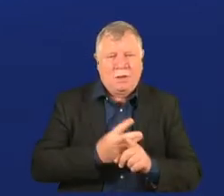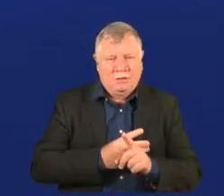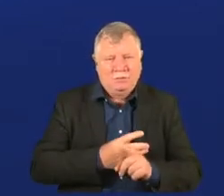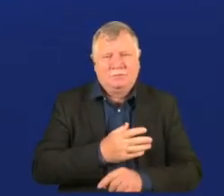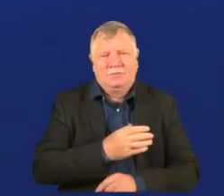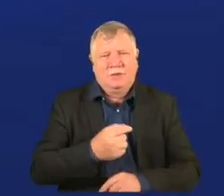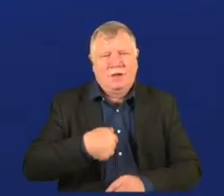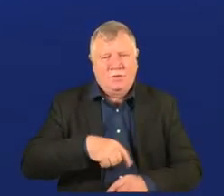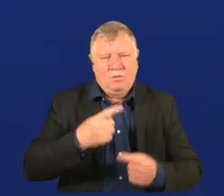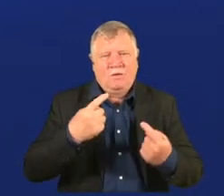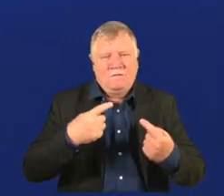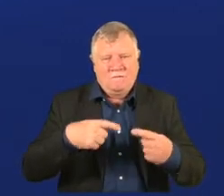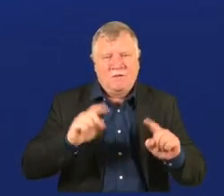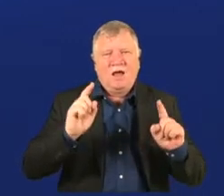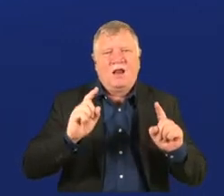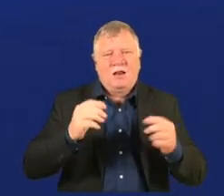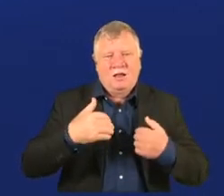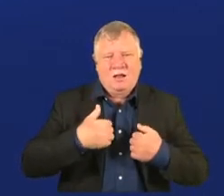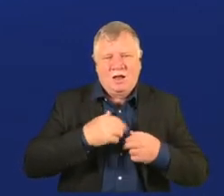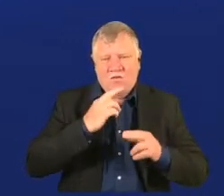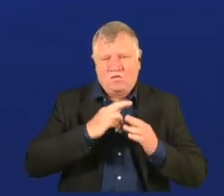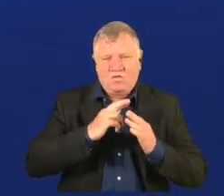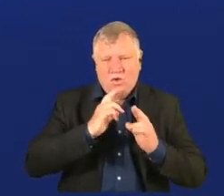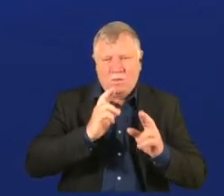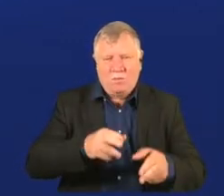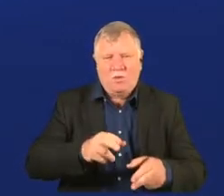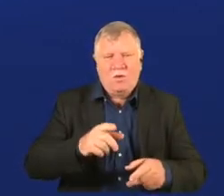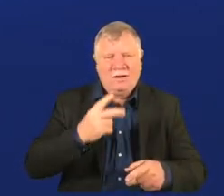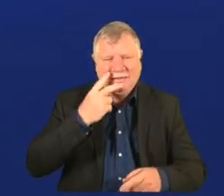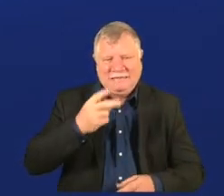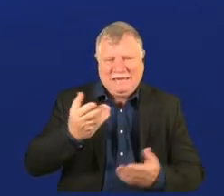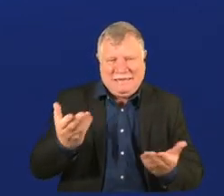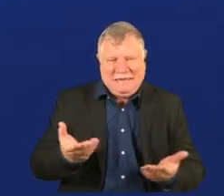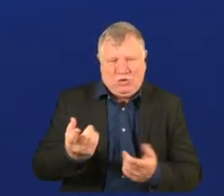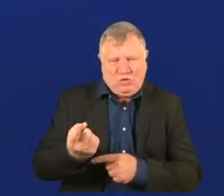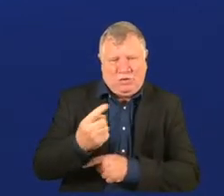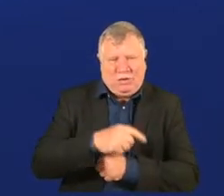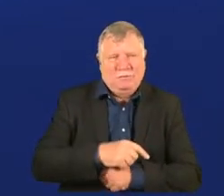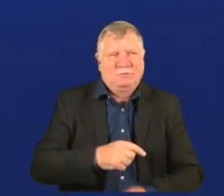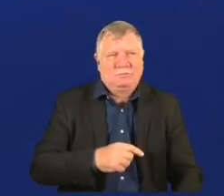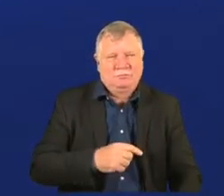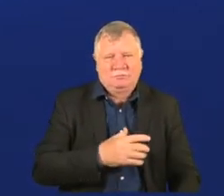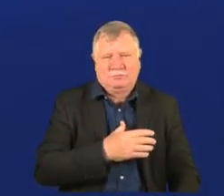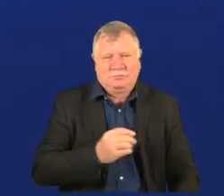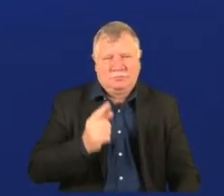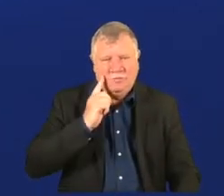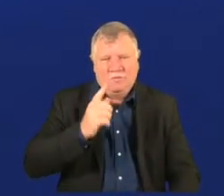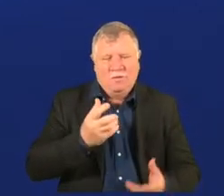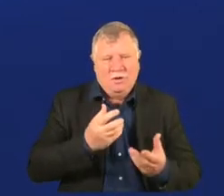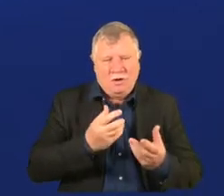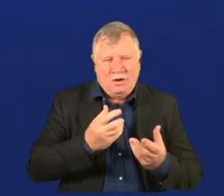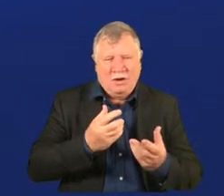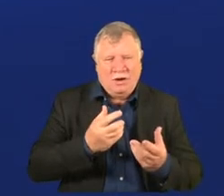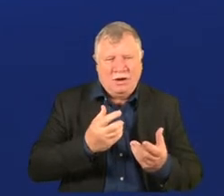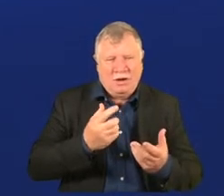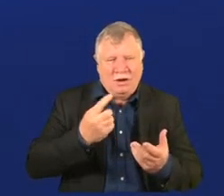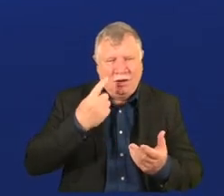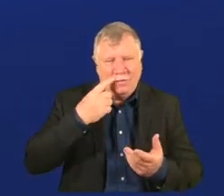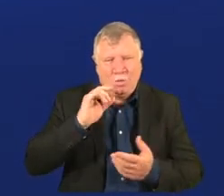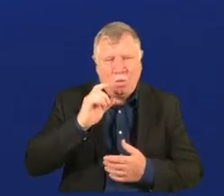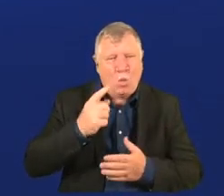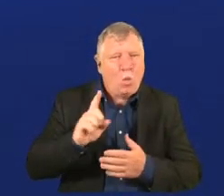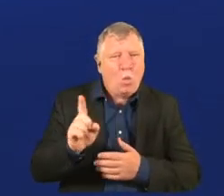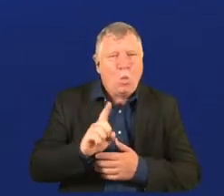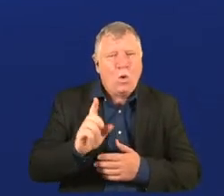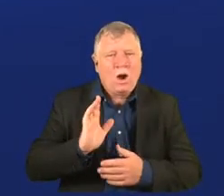and we finally have the final report that you'll see today. And in an effort to really understand